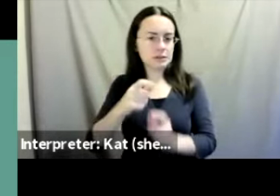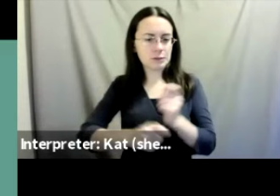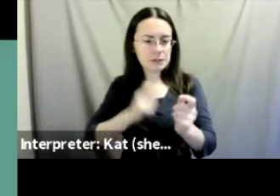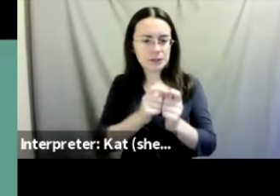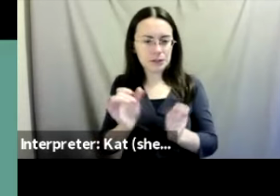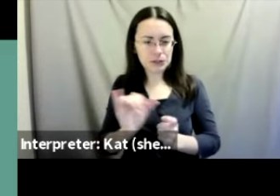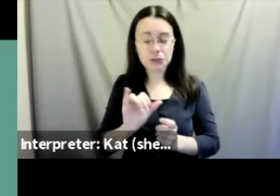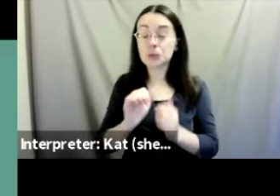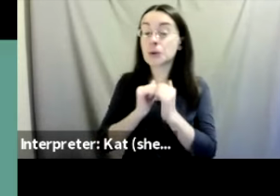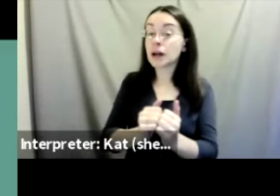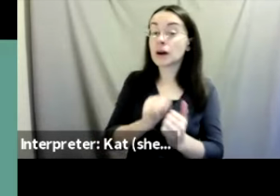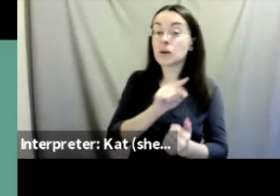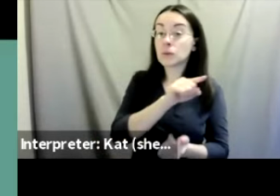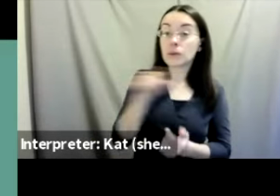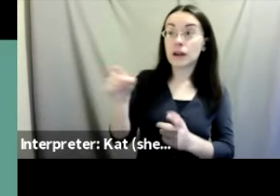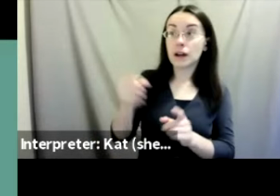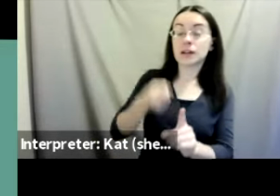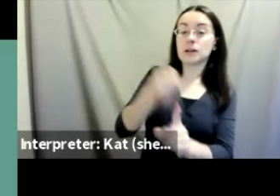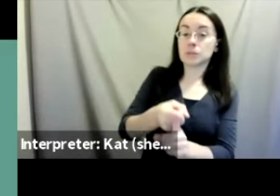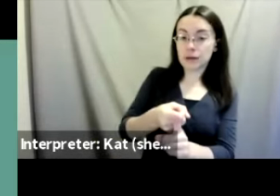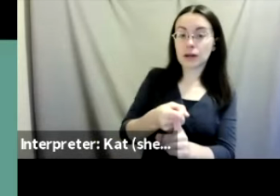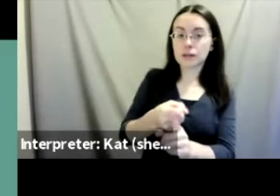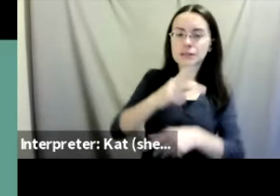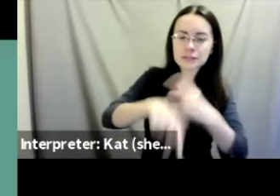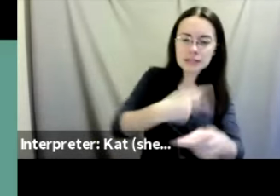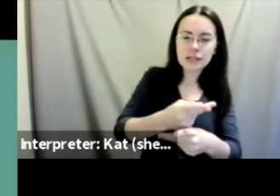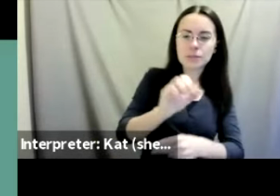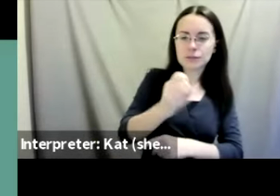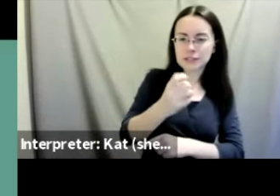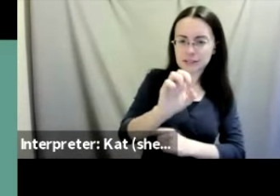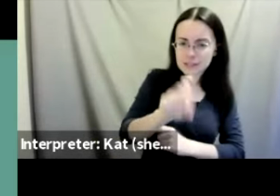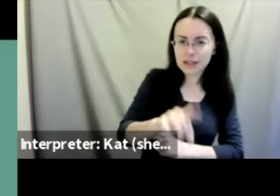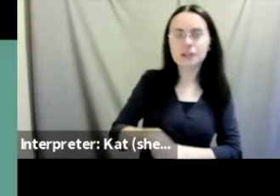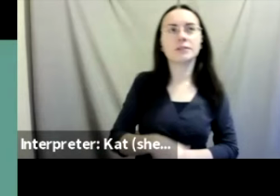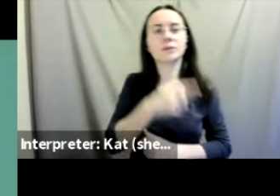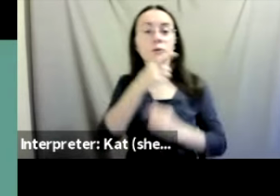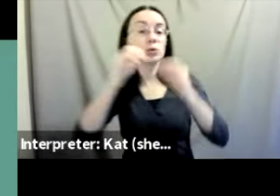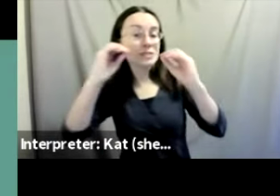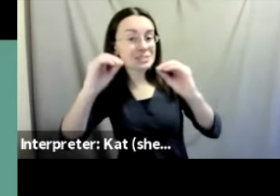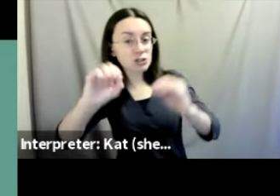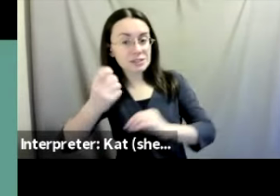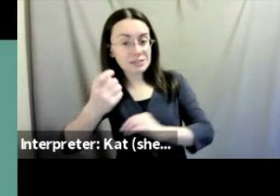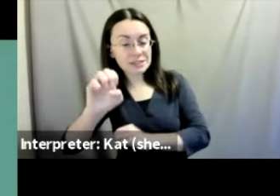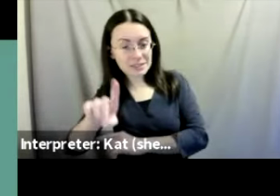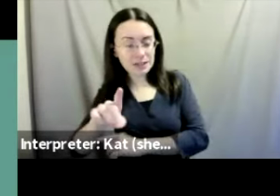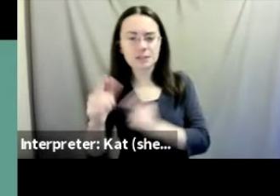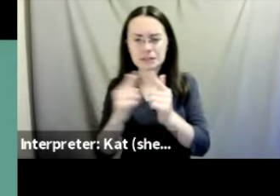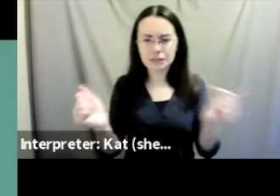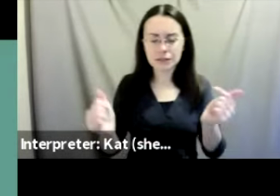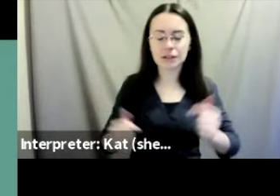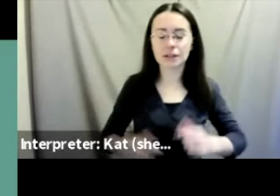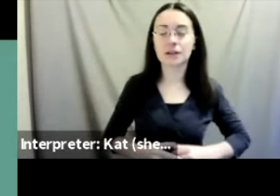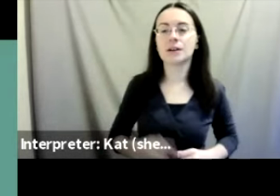affects the type of sex ed and who teaches sex ed, etc. We learned that it